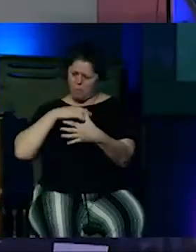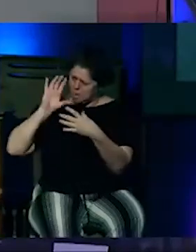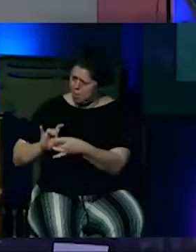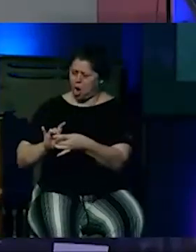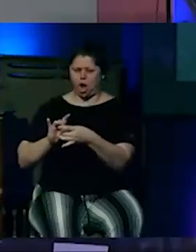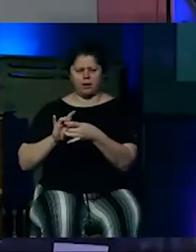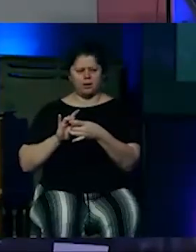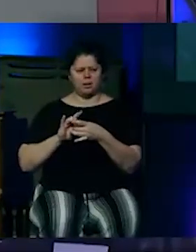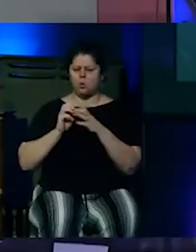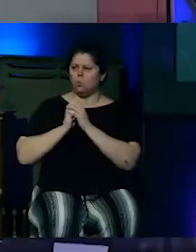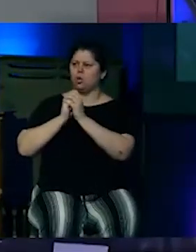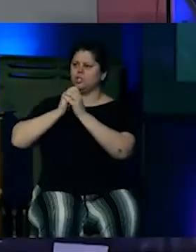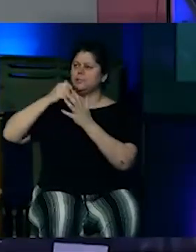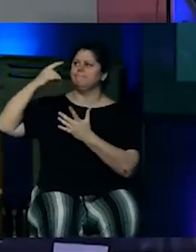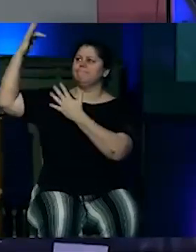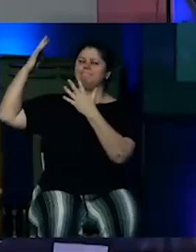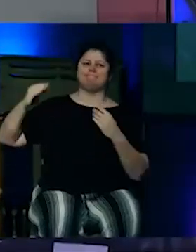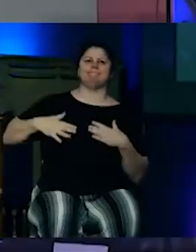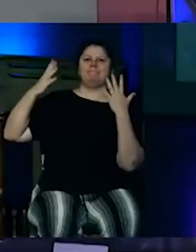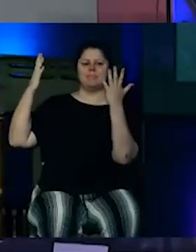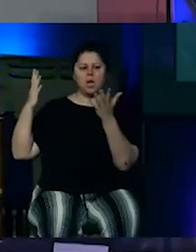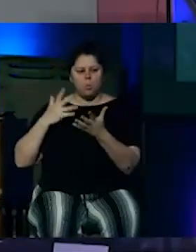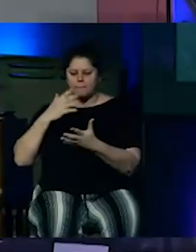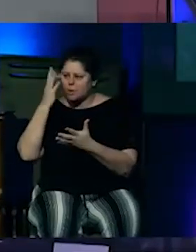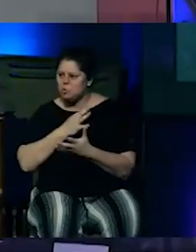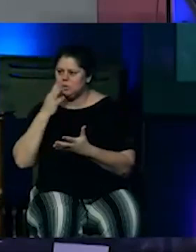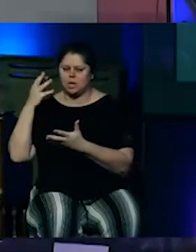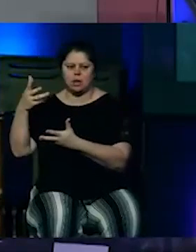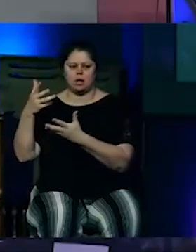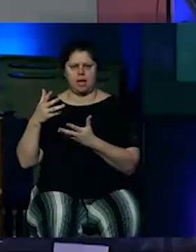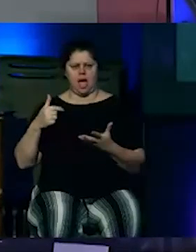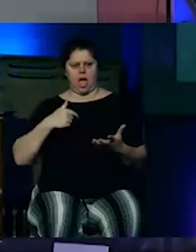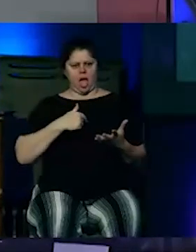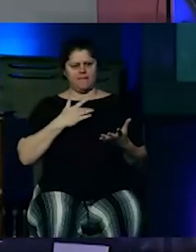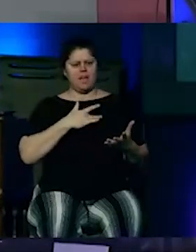the ecstasy of worship and communion. And I knew that that was worth